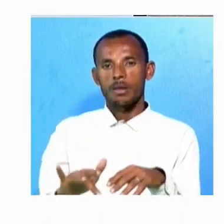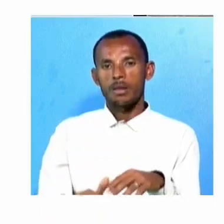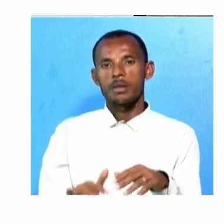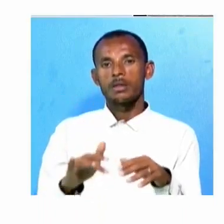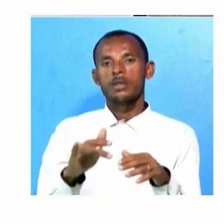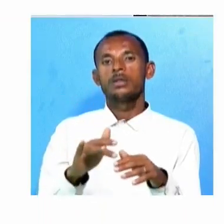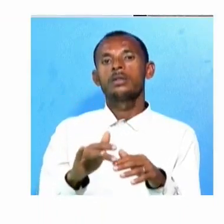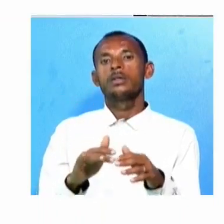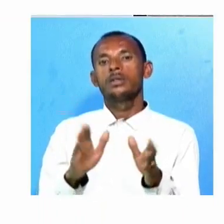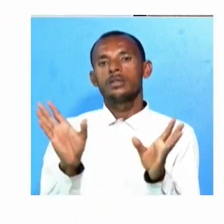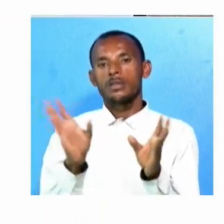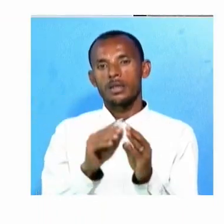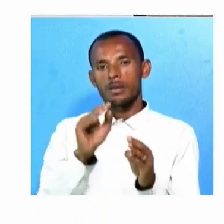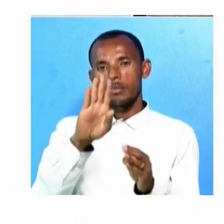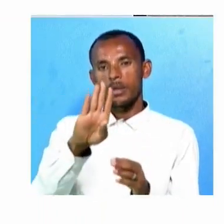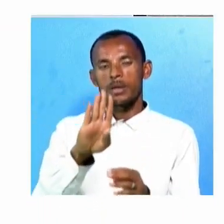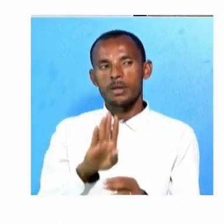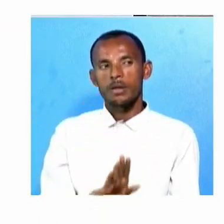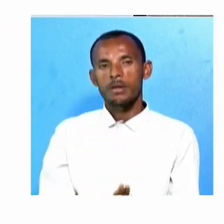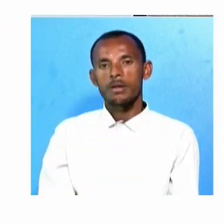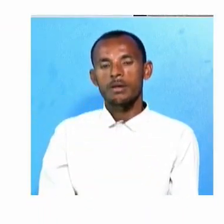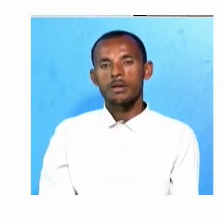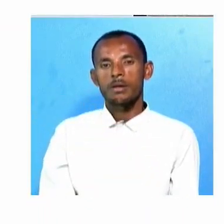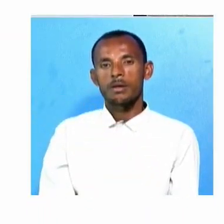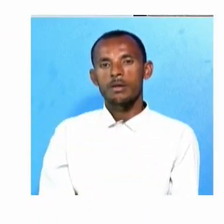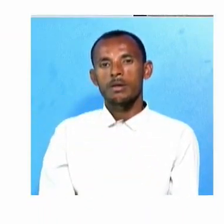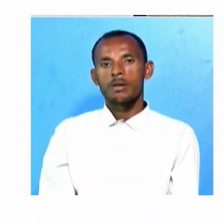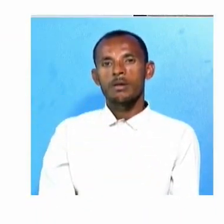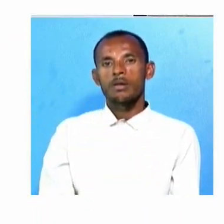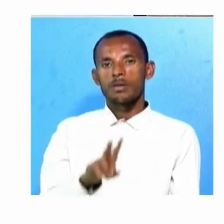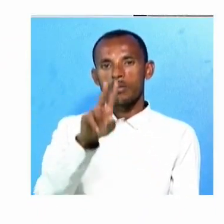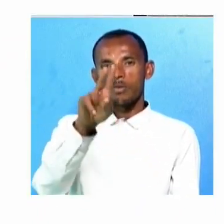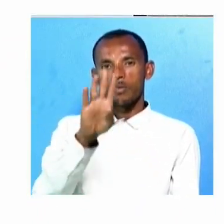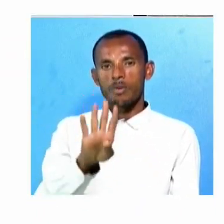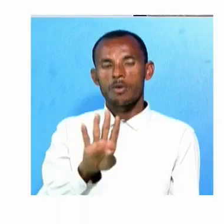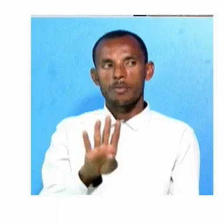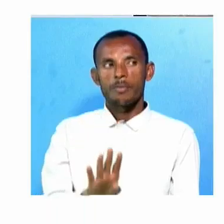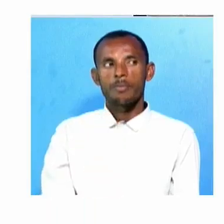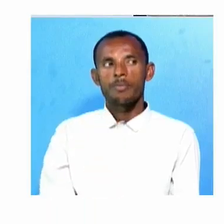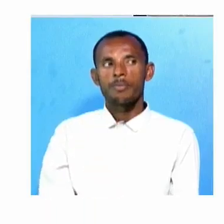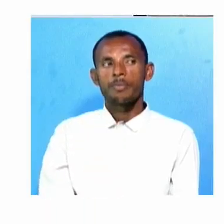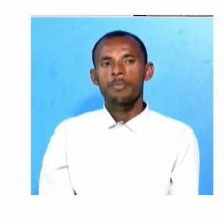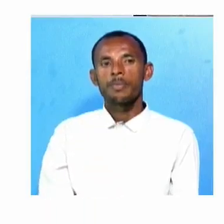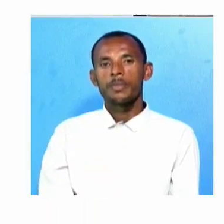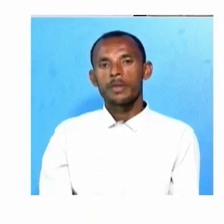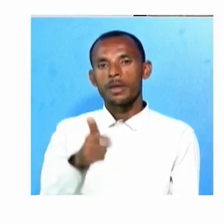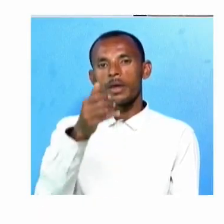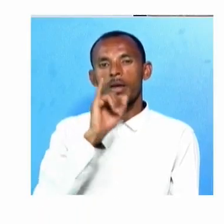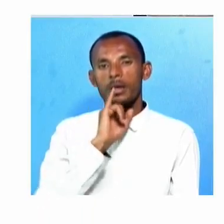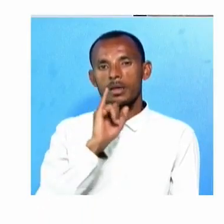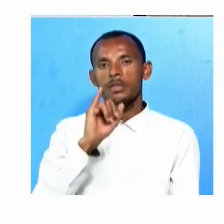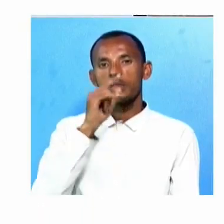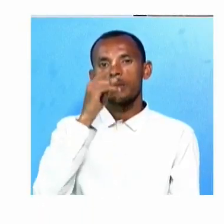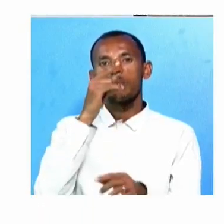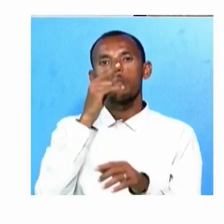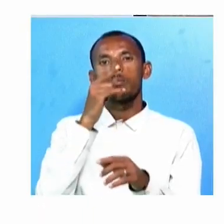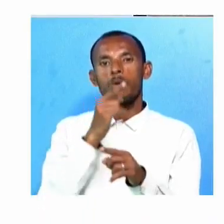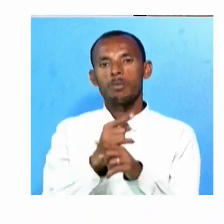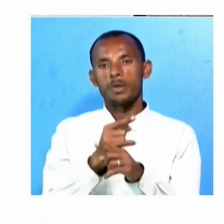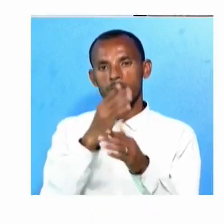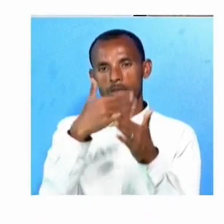set B any other set, if you take any other set, 2, 4, A is this a proper subset of